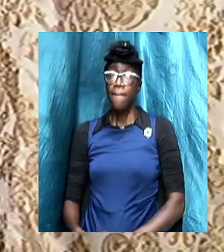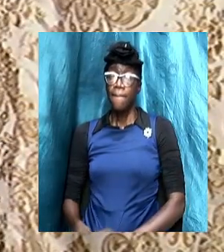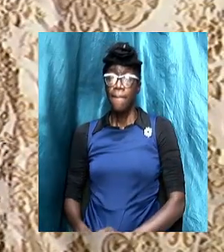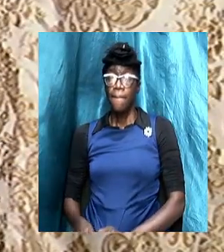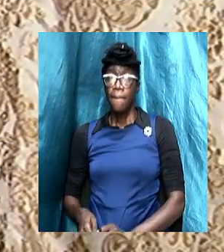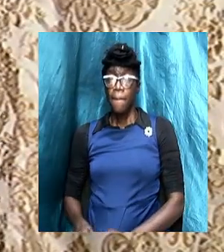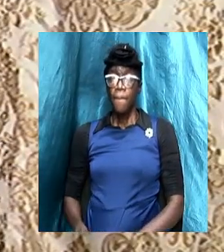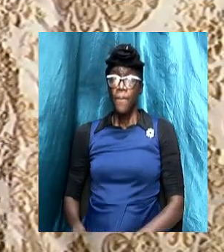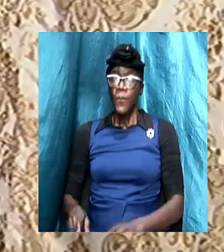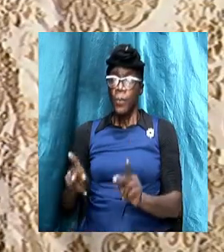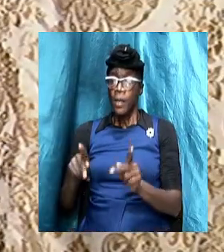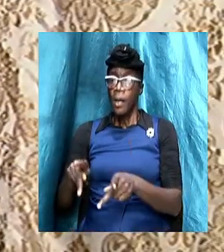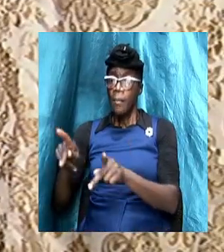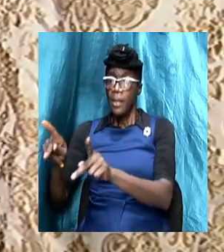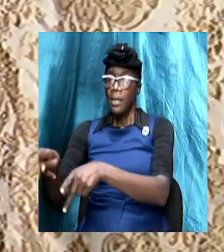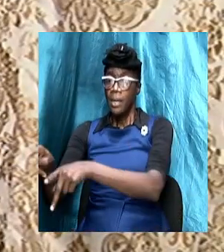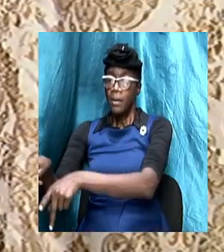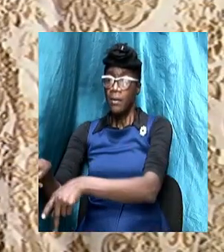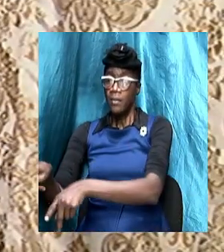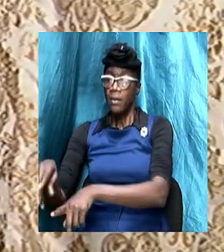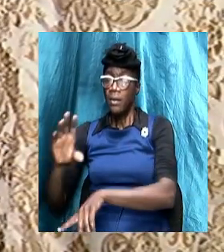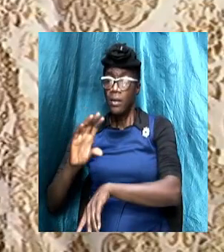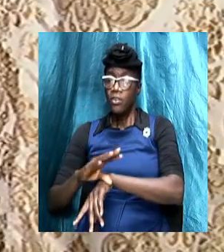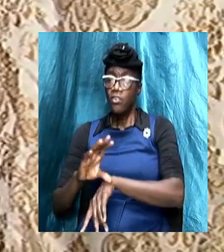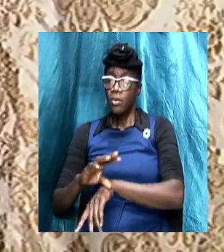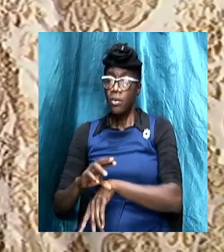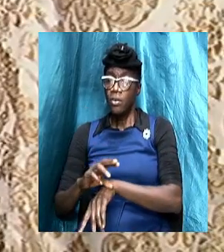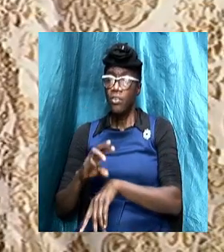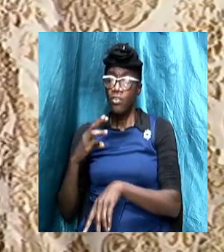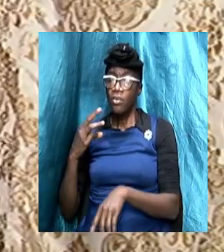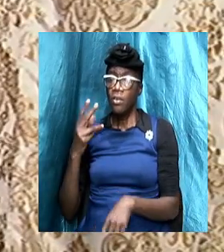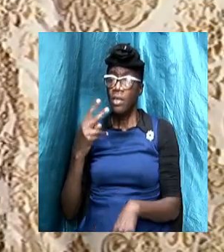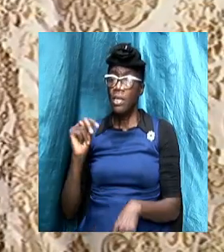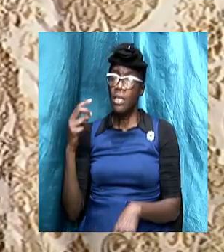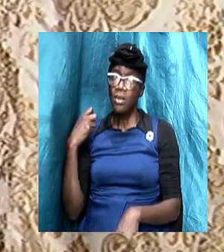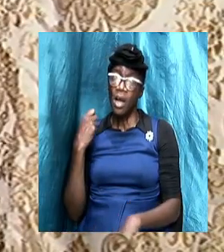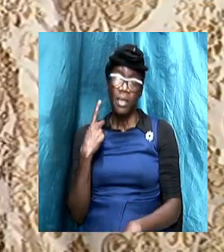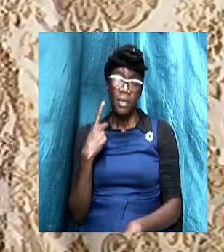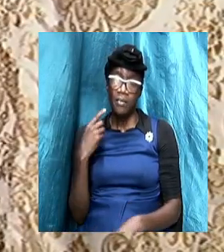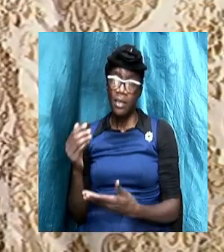So the Pentecostal church, we need to understand some things.